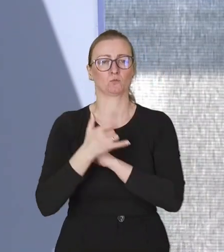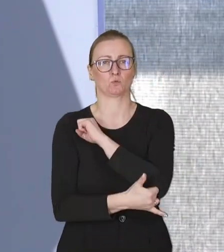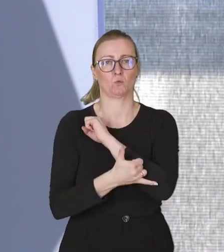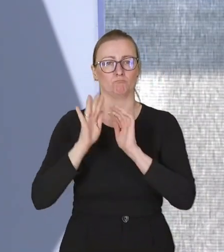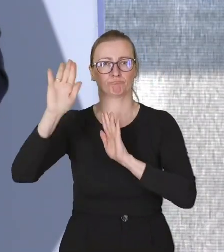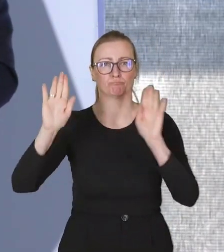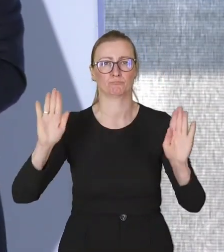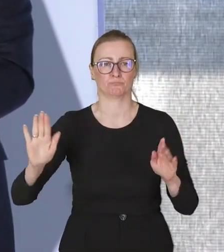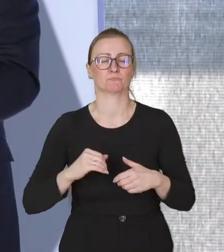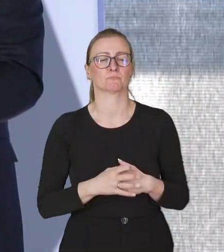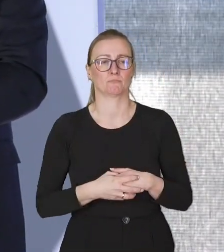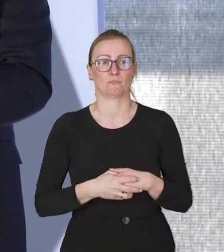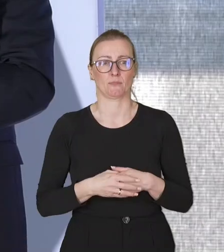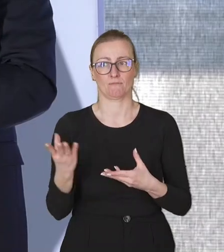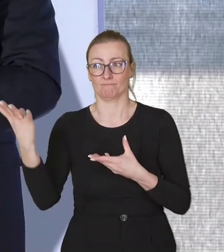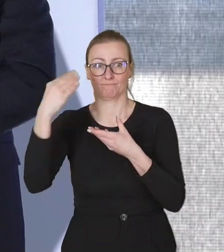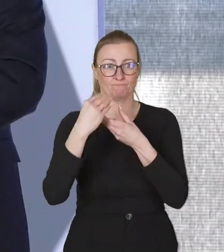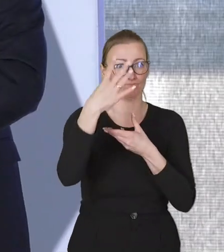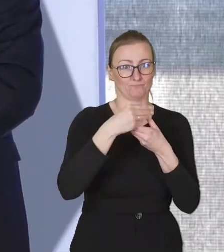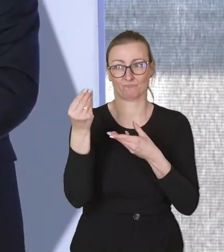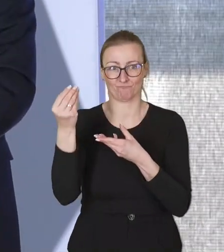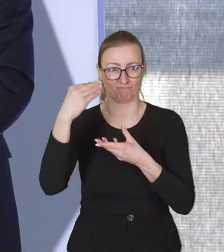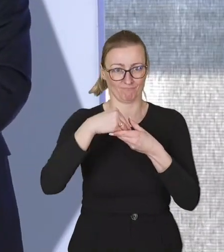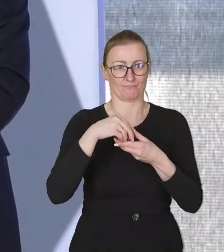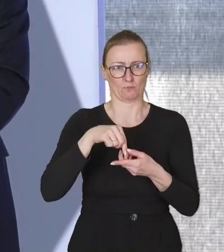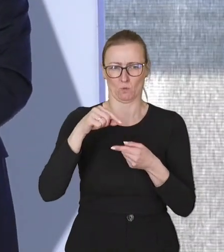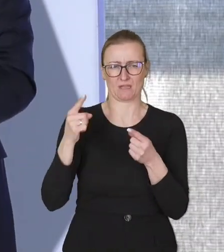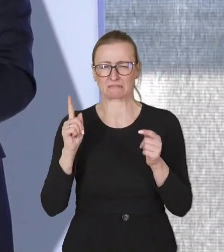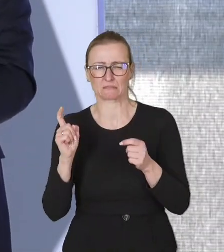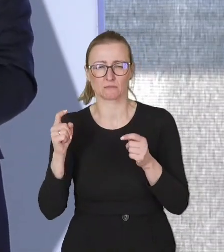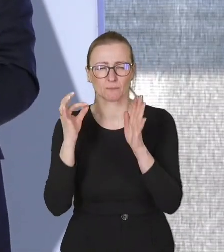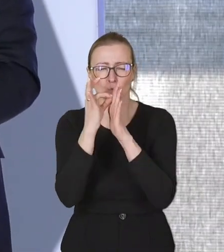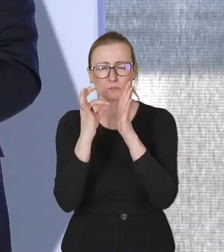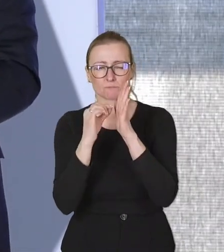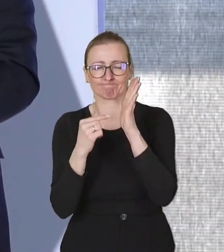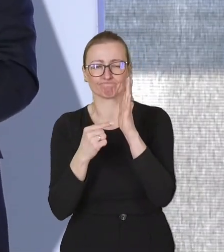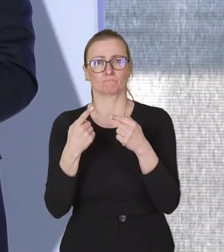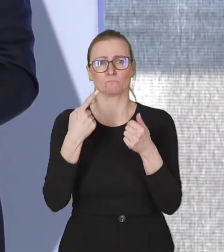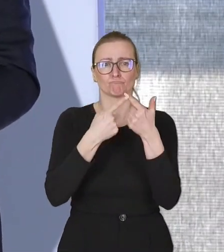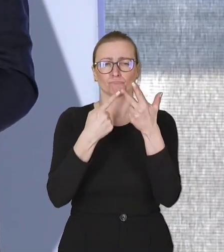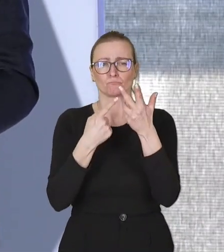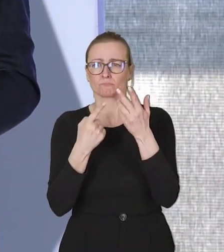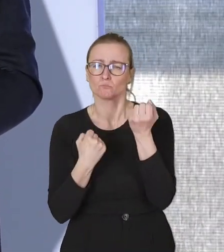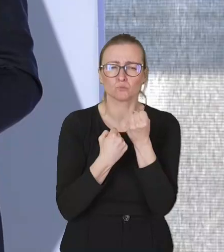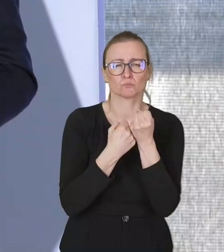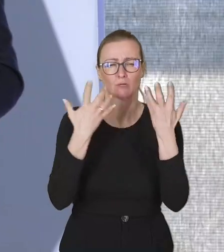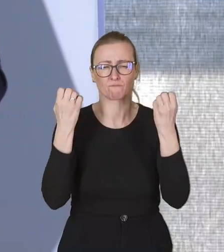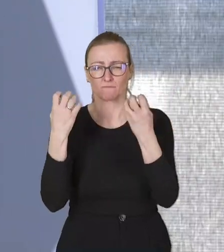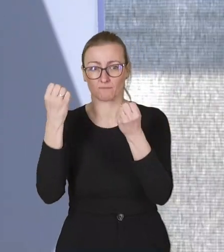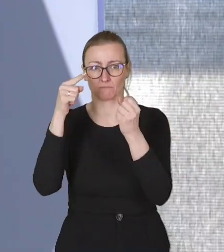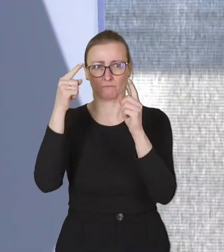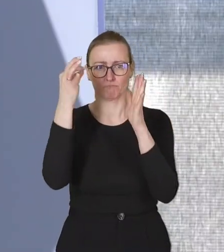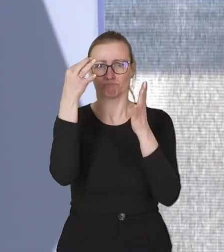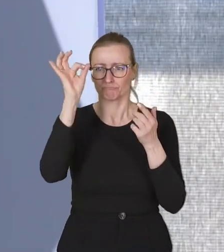be supported and complemented by five horizontal enablers. And some of them, as it was